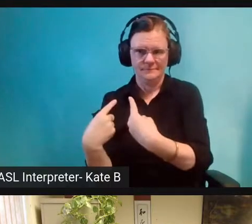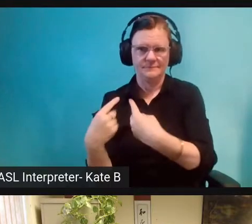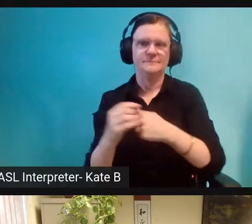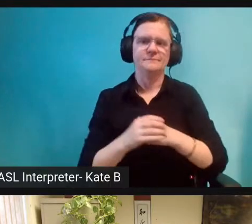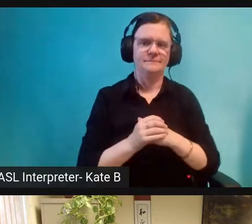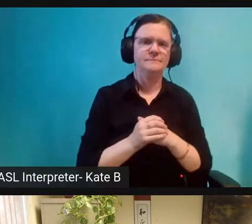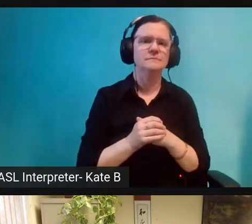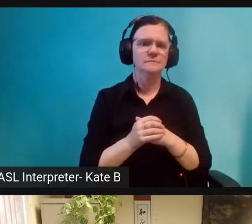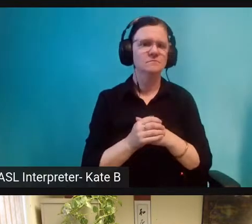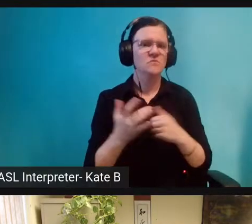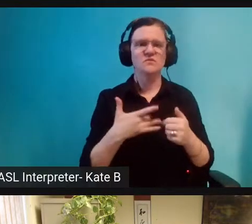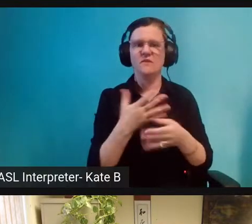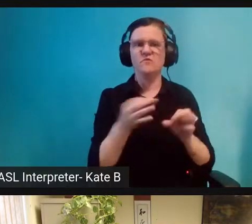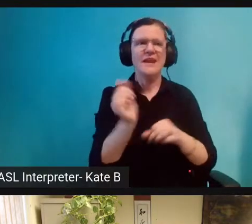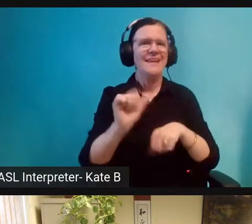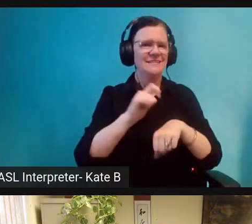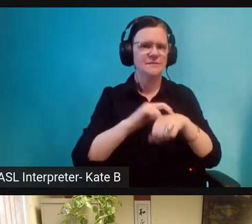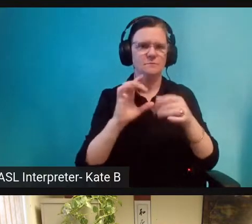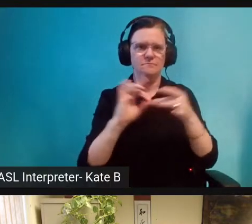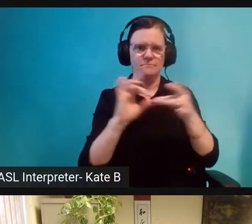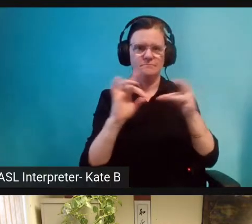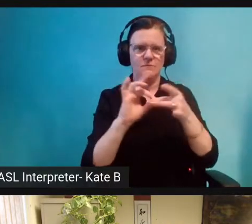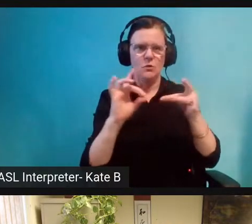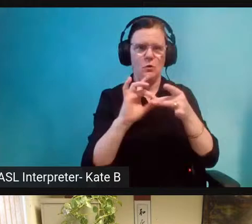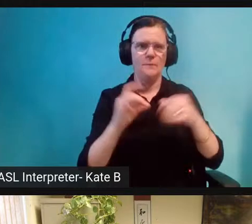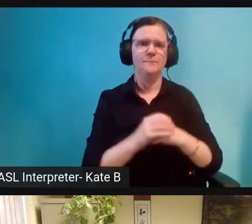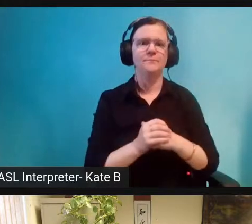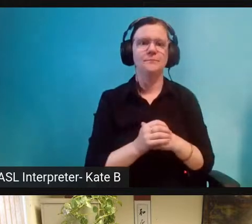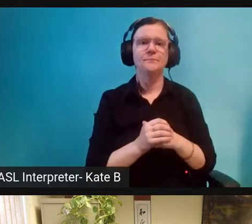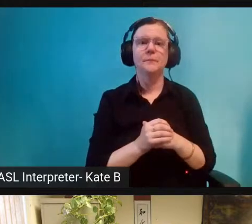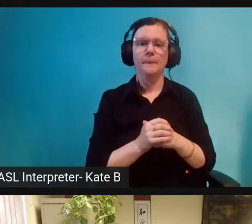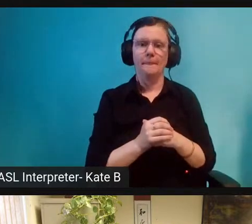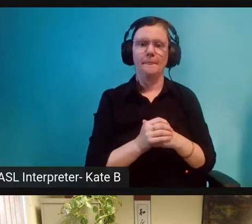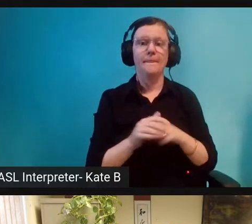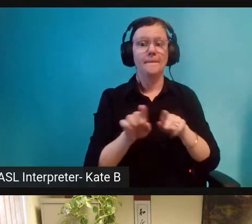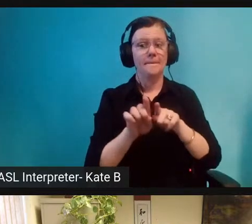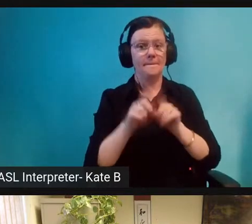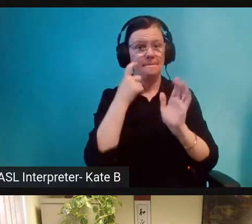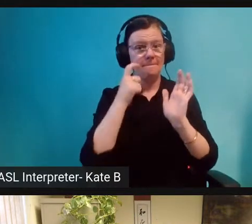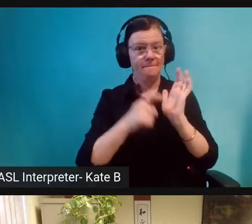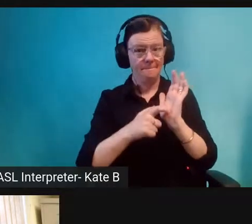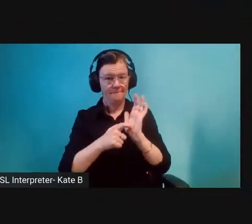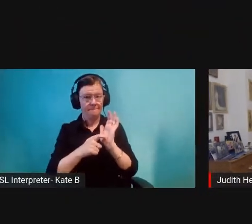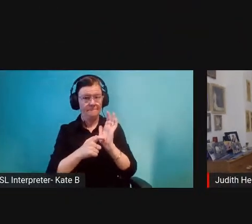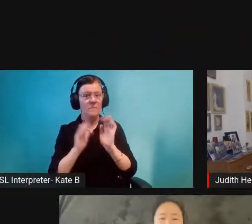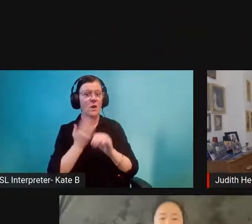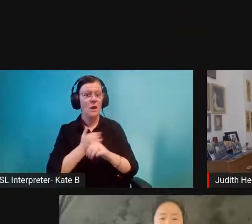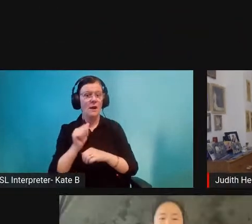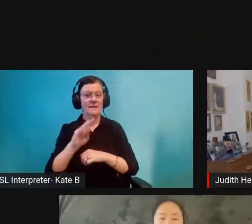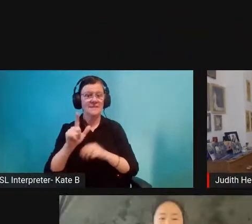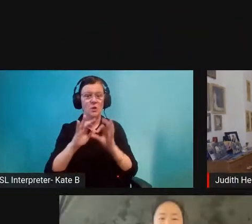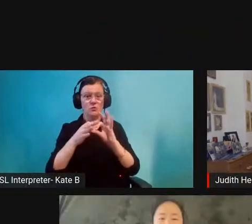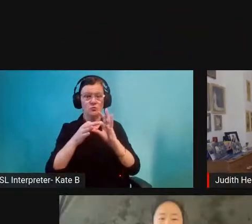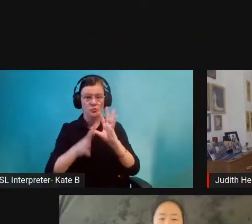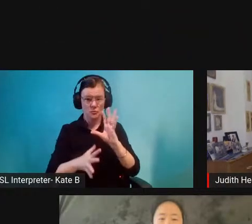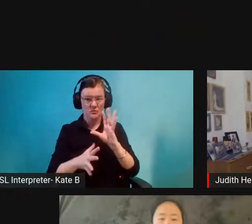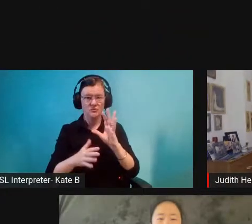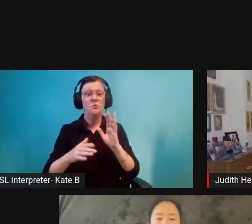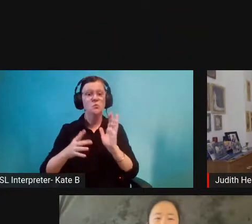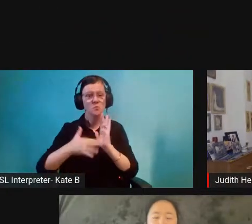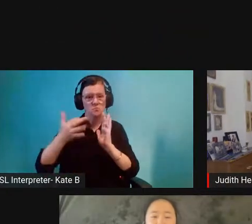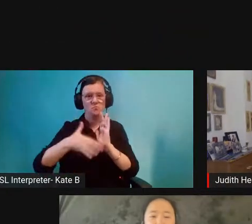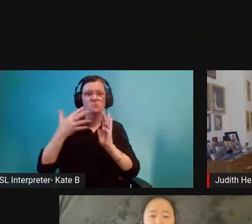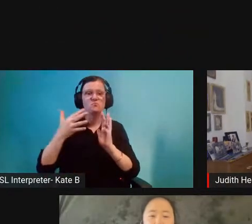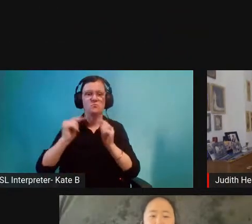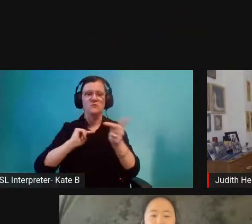make your comments with that. You'll also notice that our ASL interpreters will